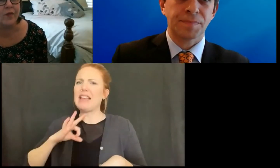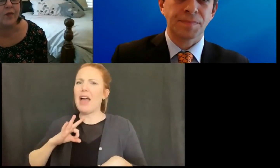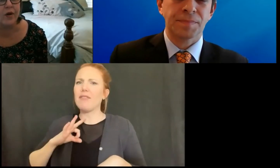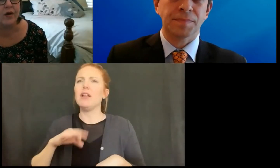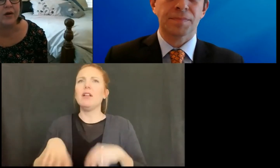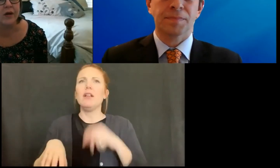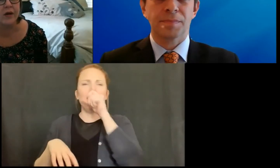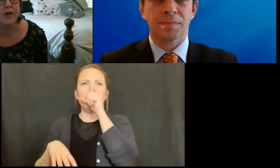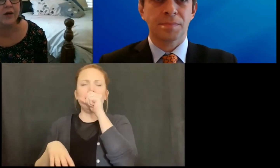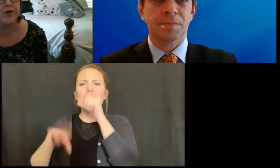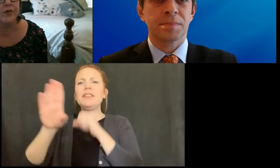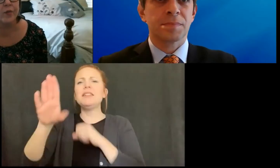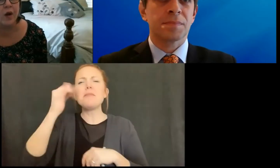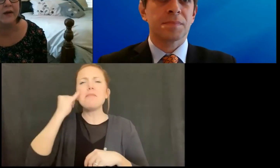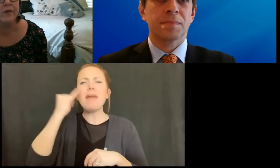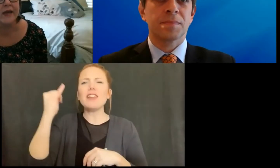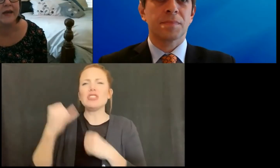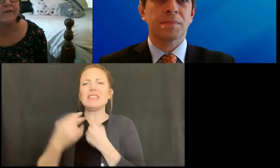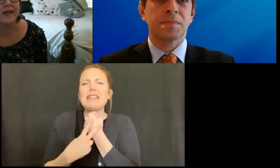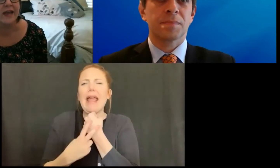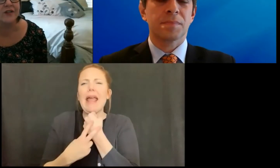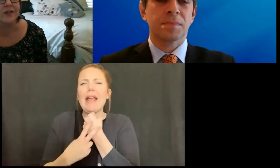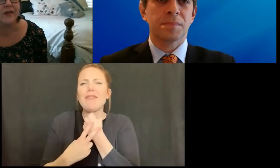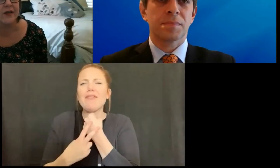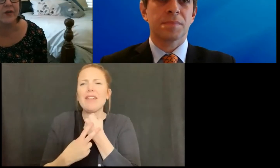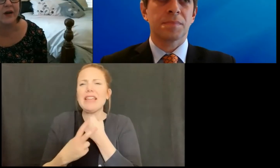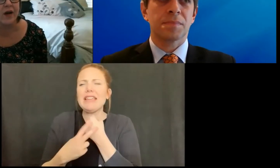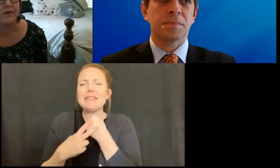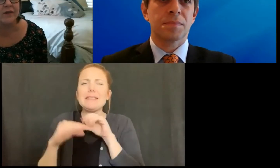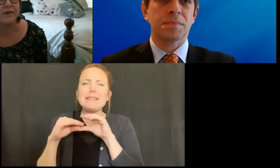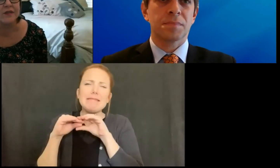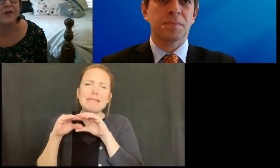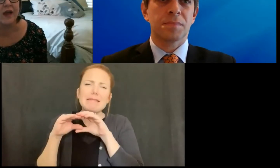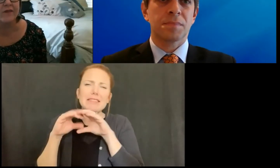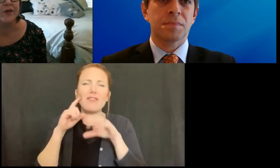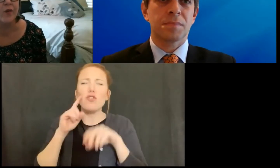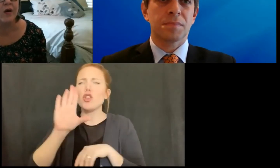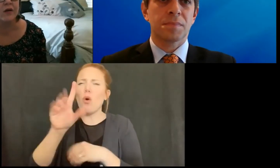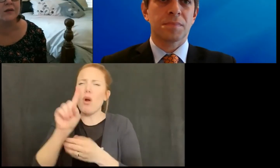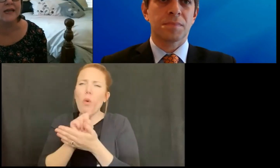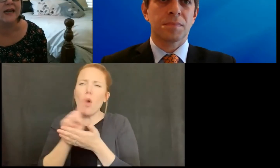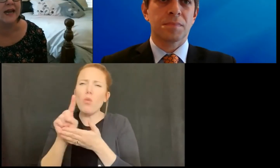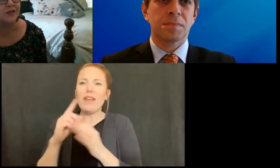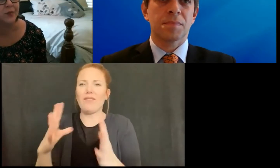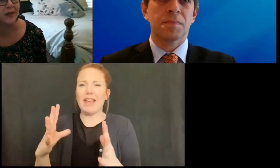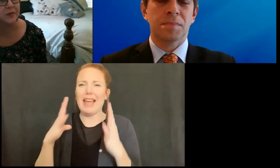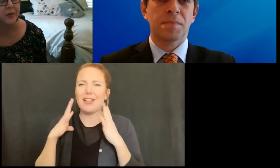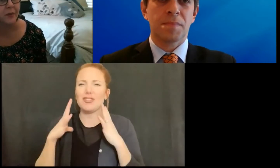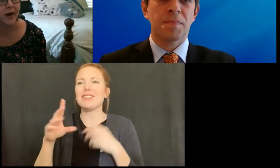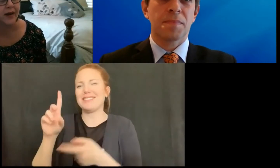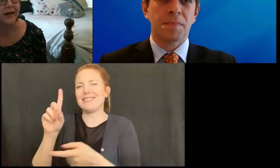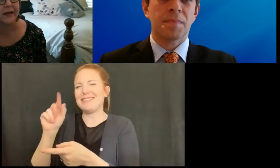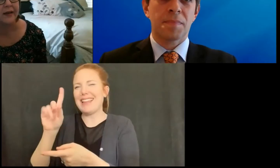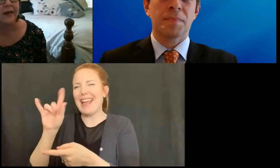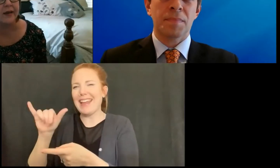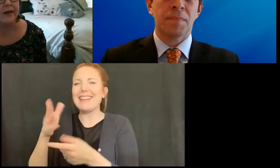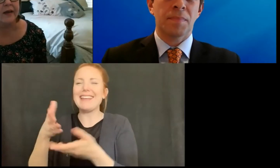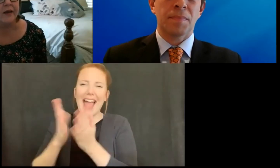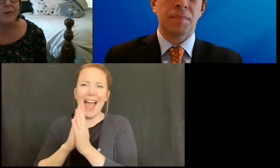up for, your 1 week vacation that you get off. So a lot of you all, Danny asked you about spring break,